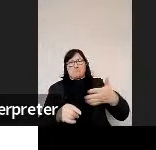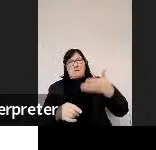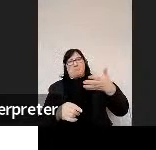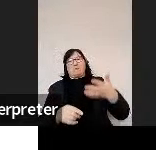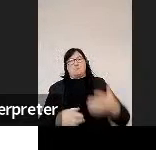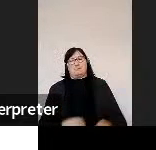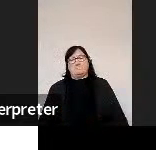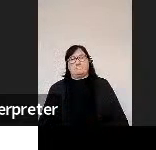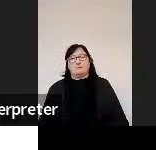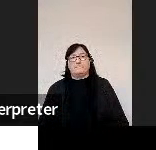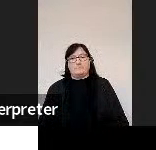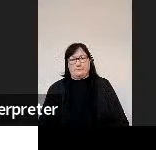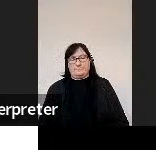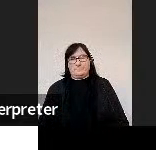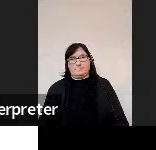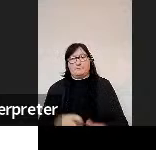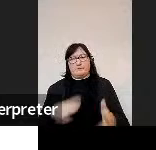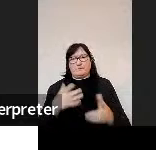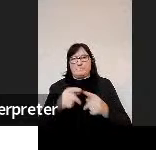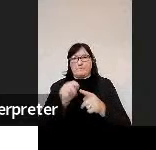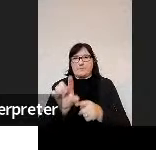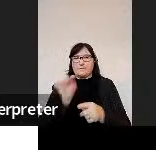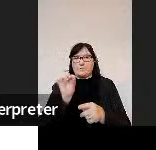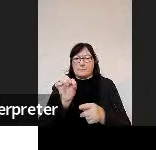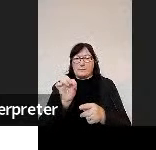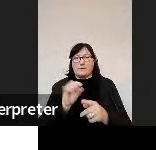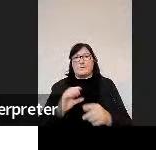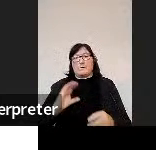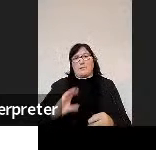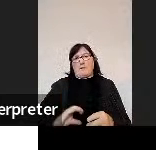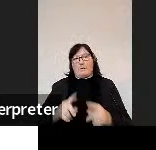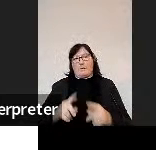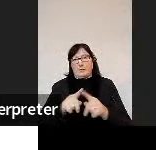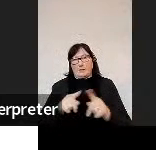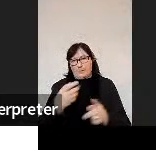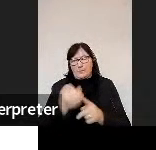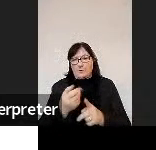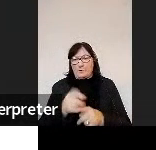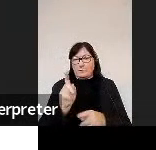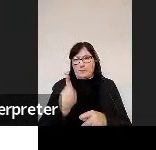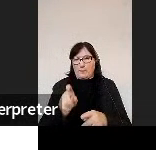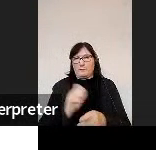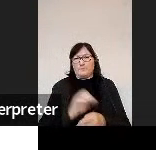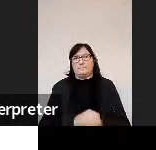you've selected the client type that you want to apply for, when you click on it, it would then